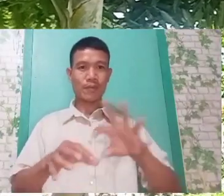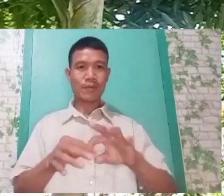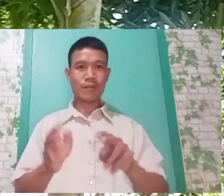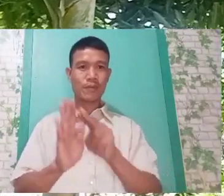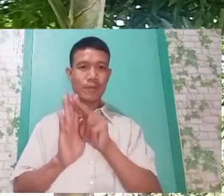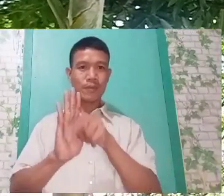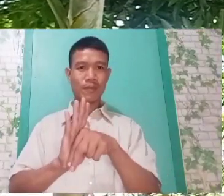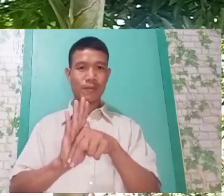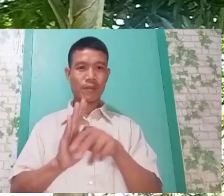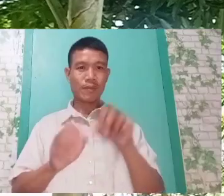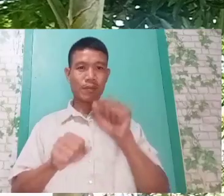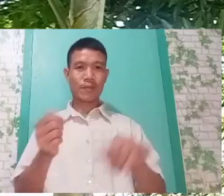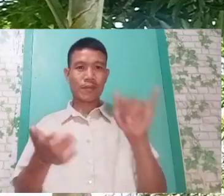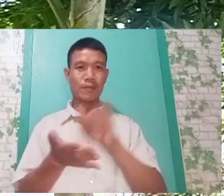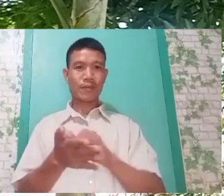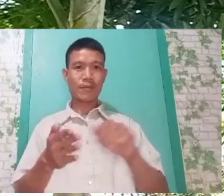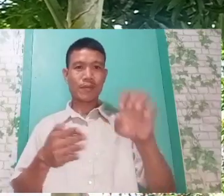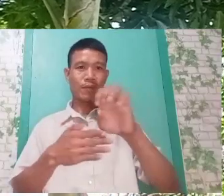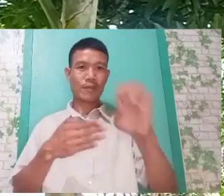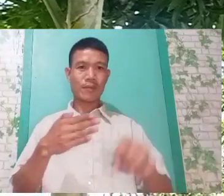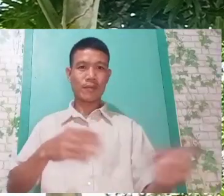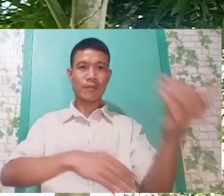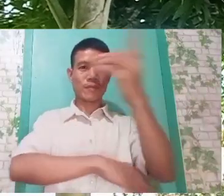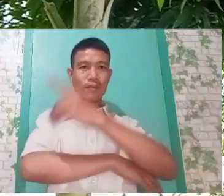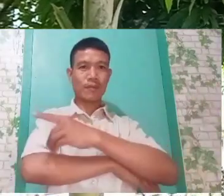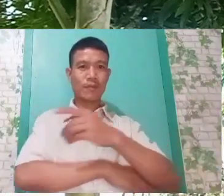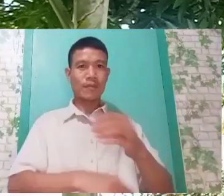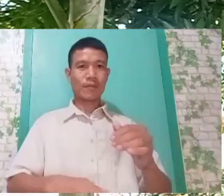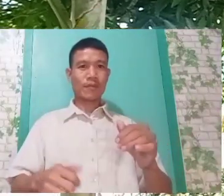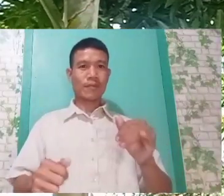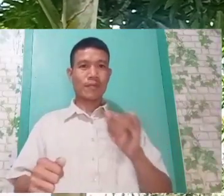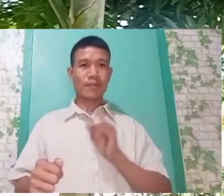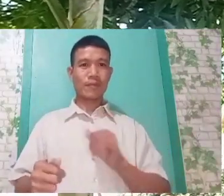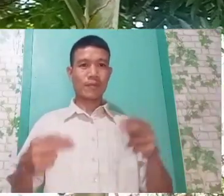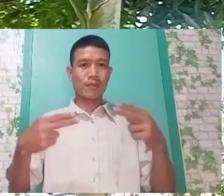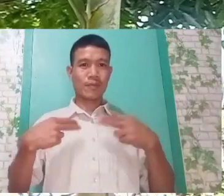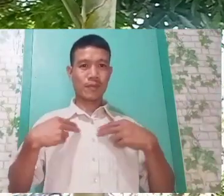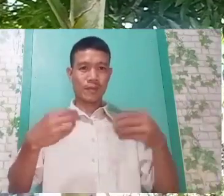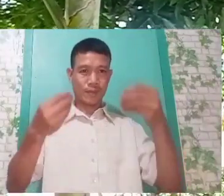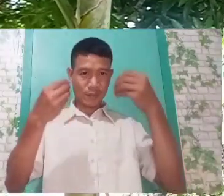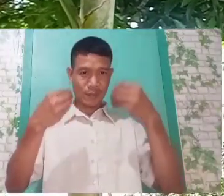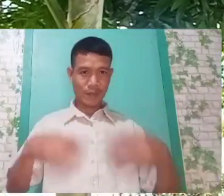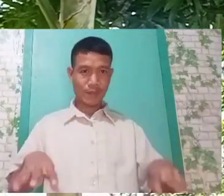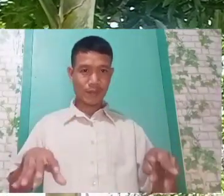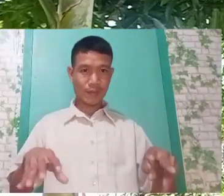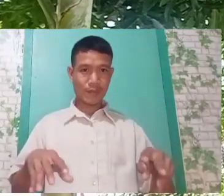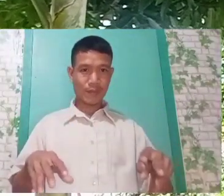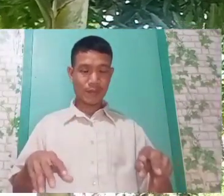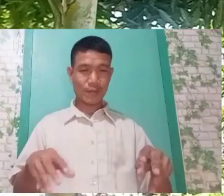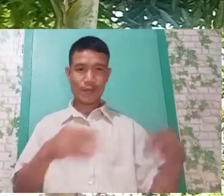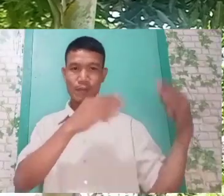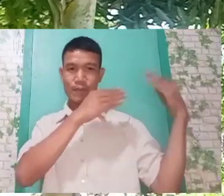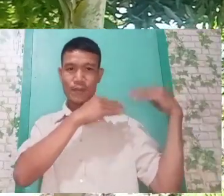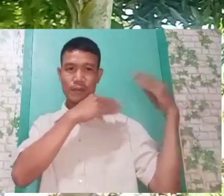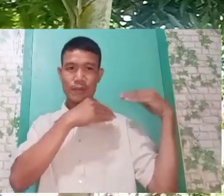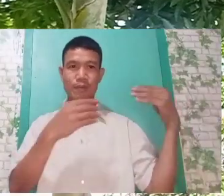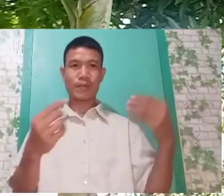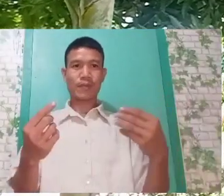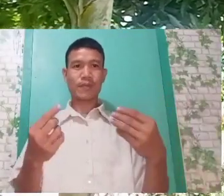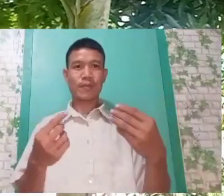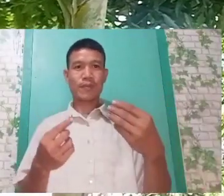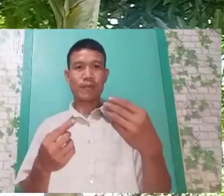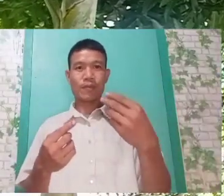hours, so that at the end of the day I can say that I have my accomplishment.